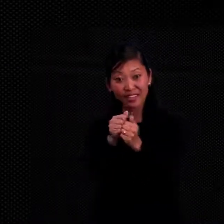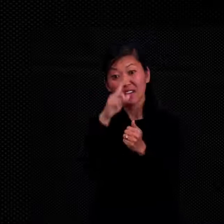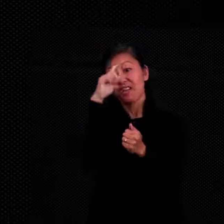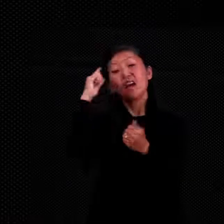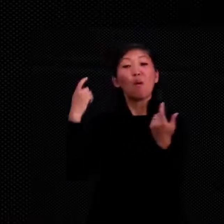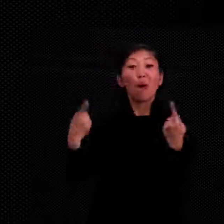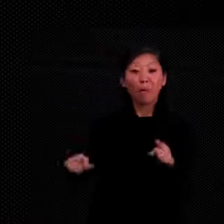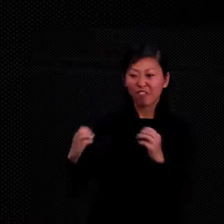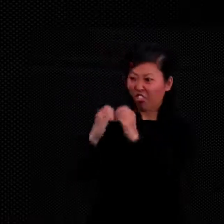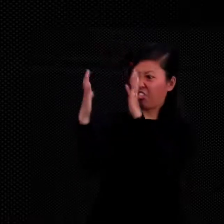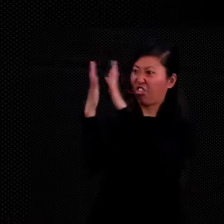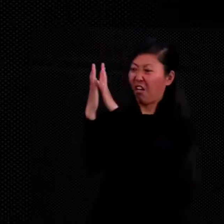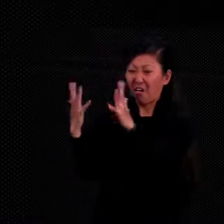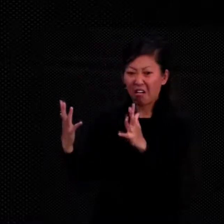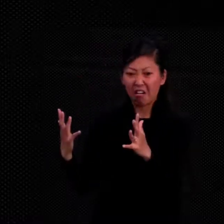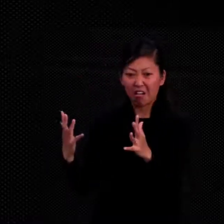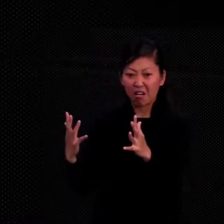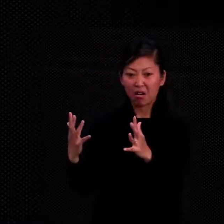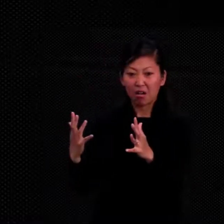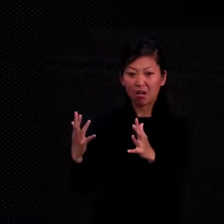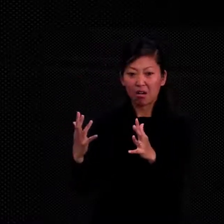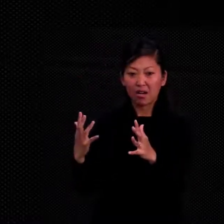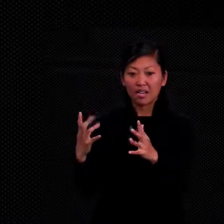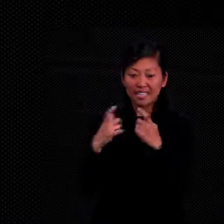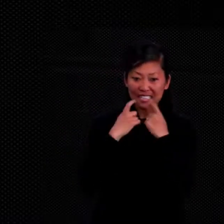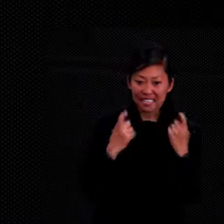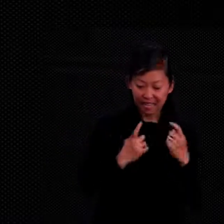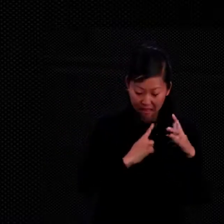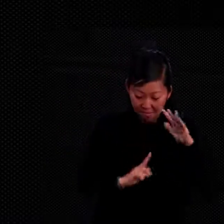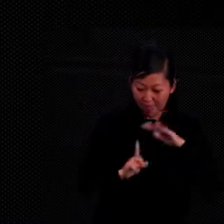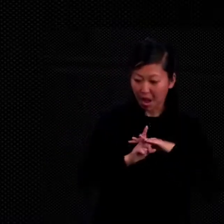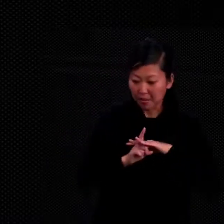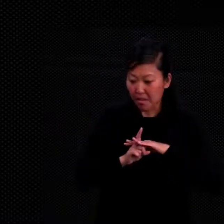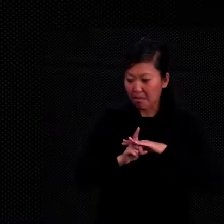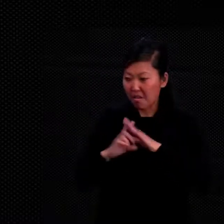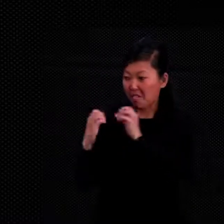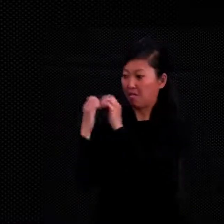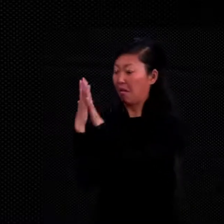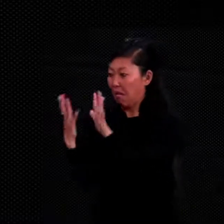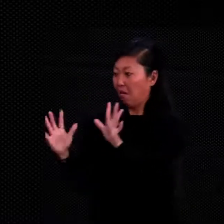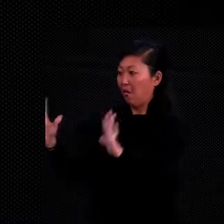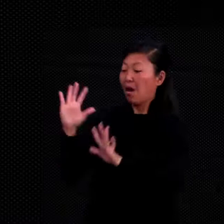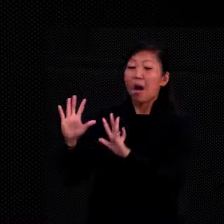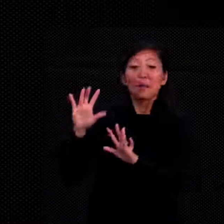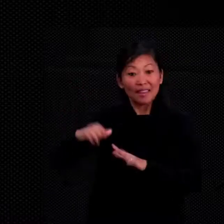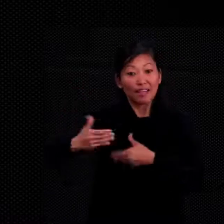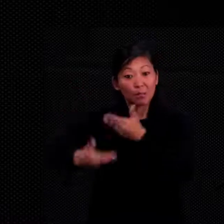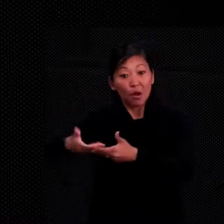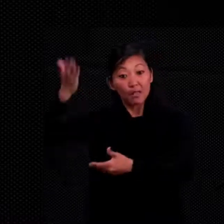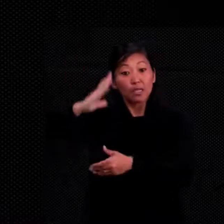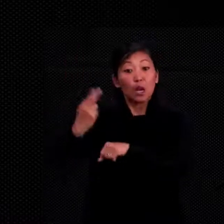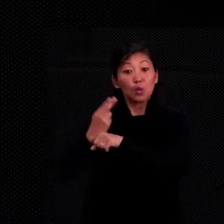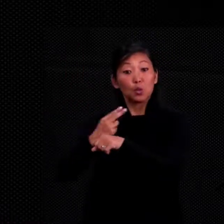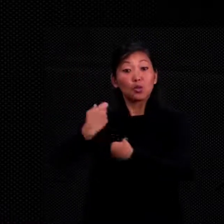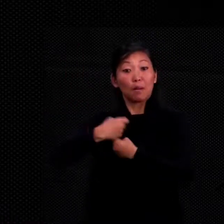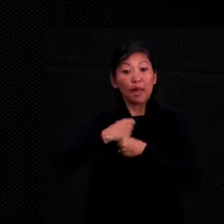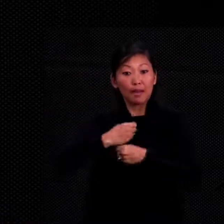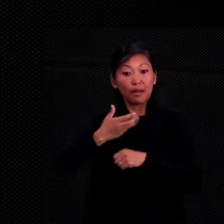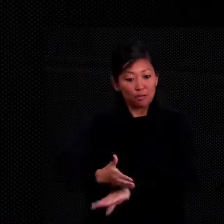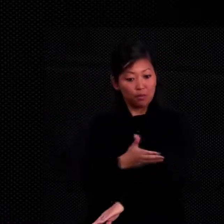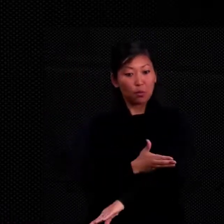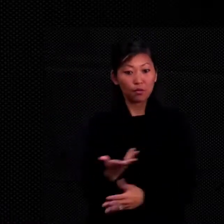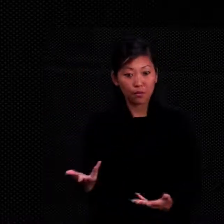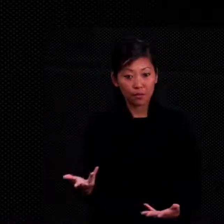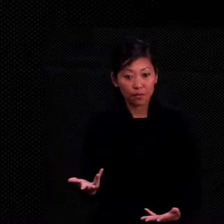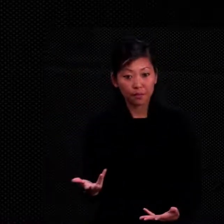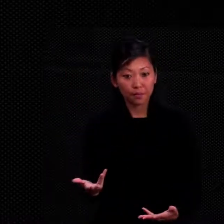sought, the things that it surfaces, is the very process that God uses to refine us. See, being